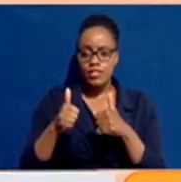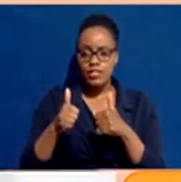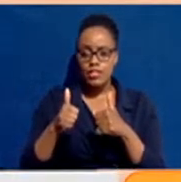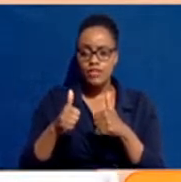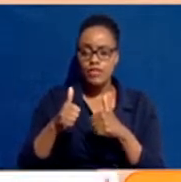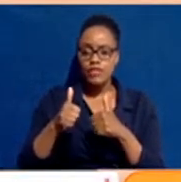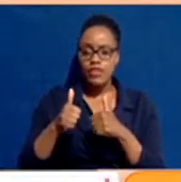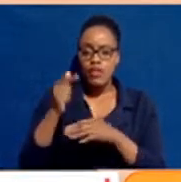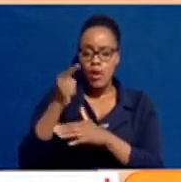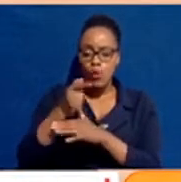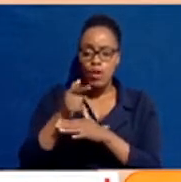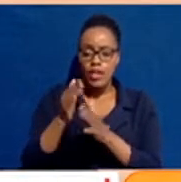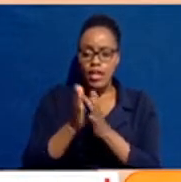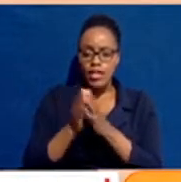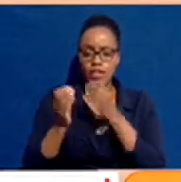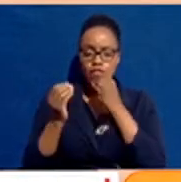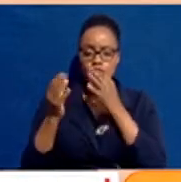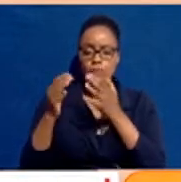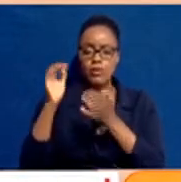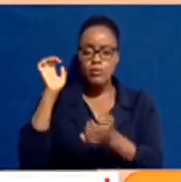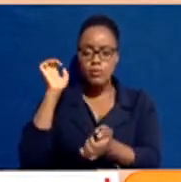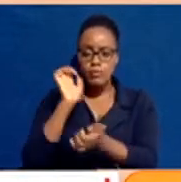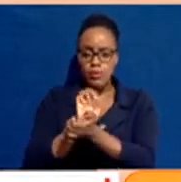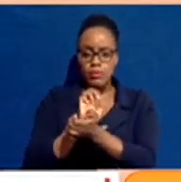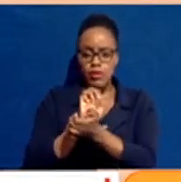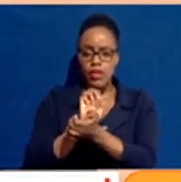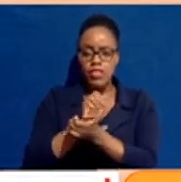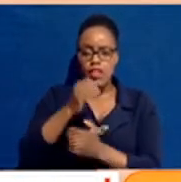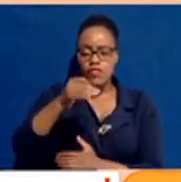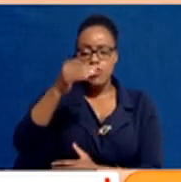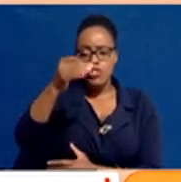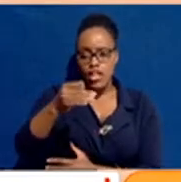warned and informed that they may be rearrested in future